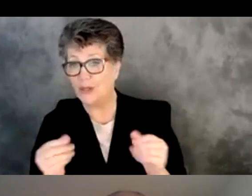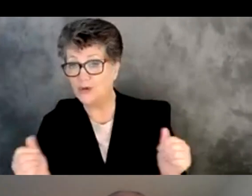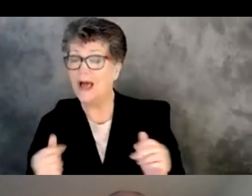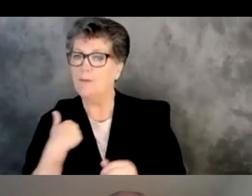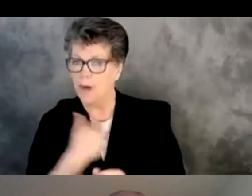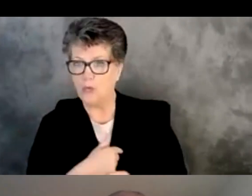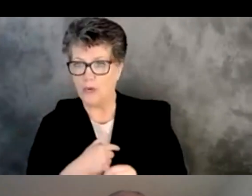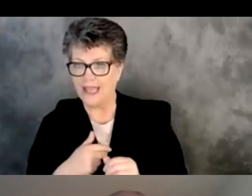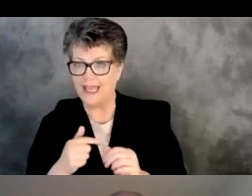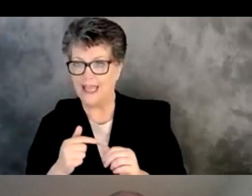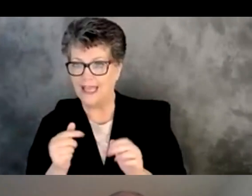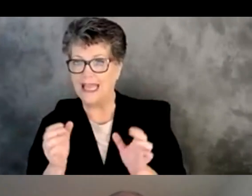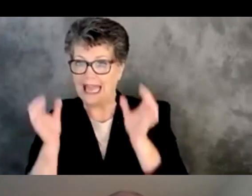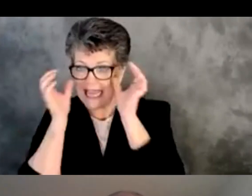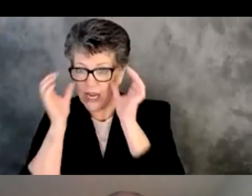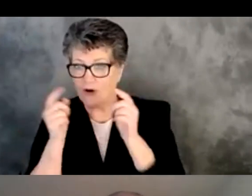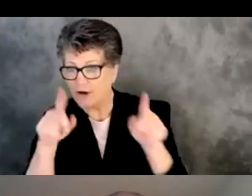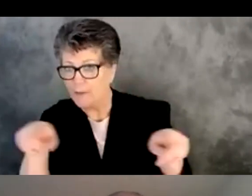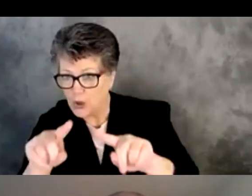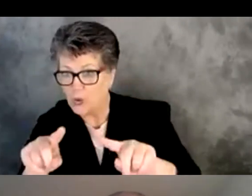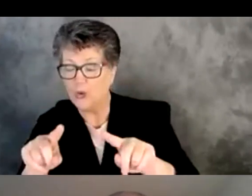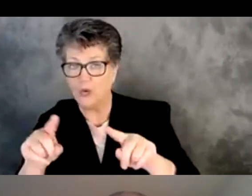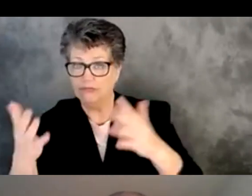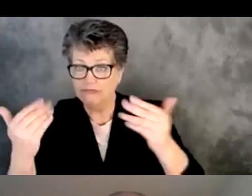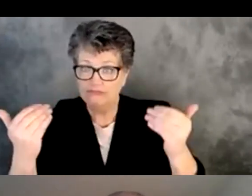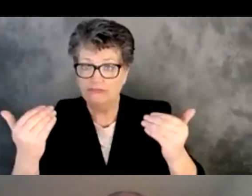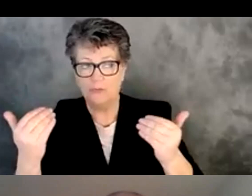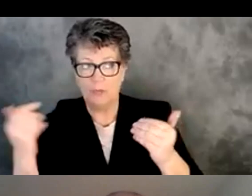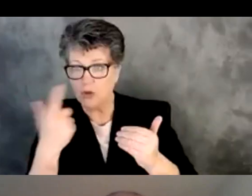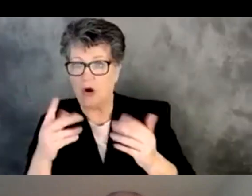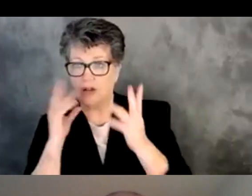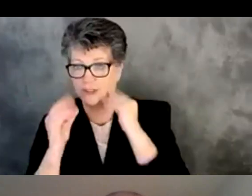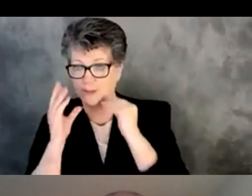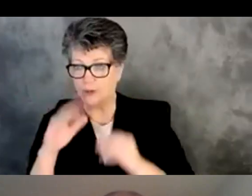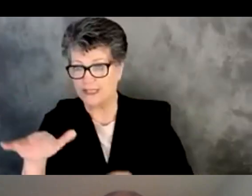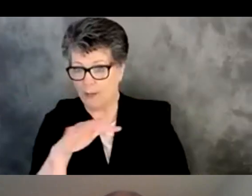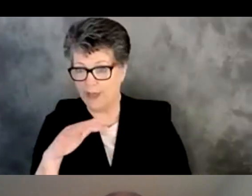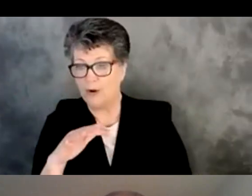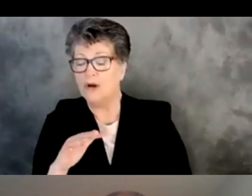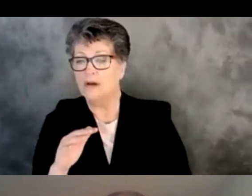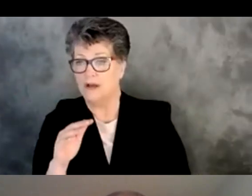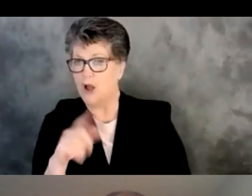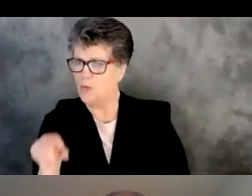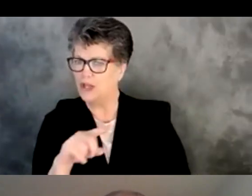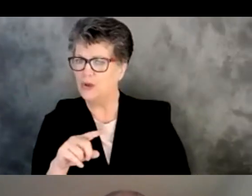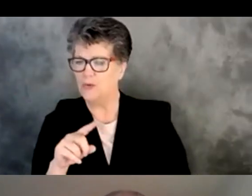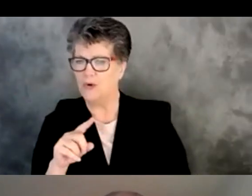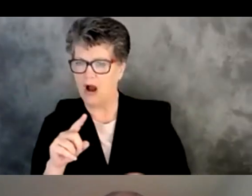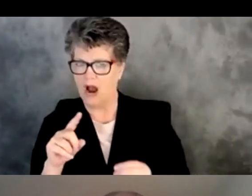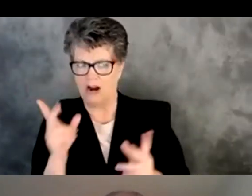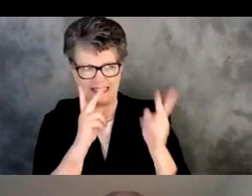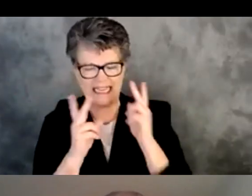we hear directly from community members what you all are experiencing and what you all are hearing